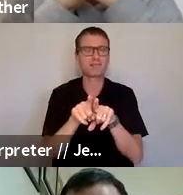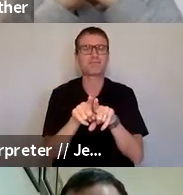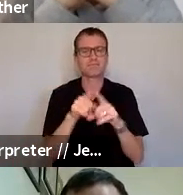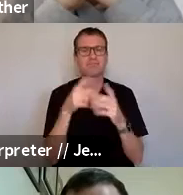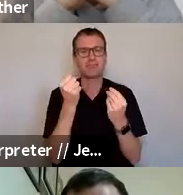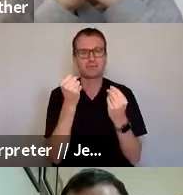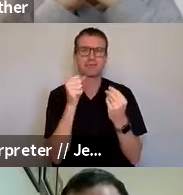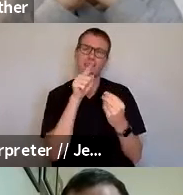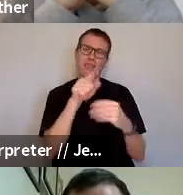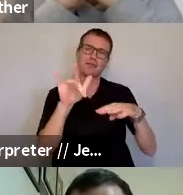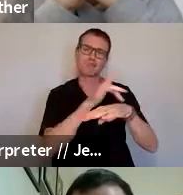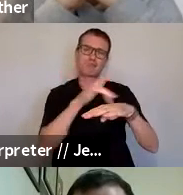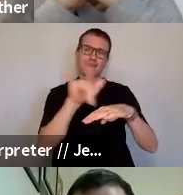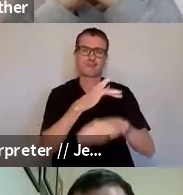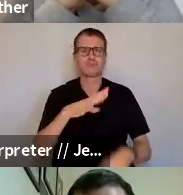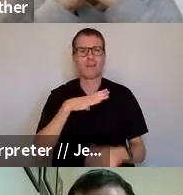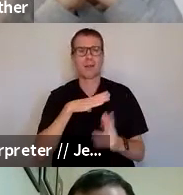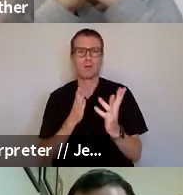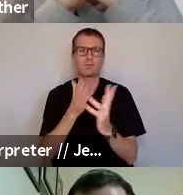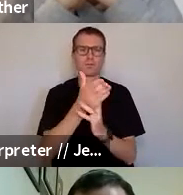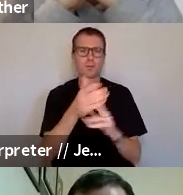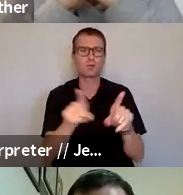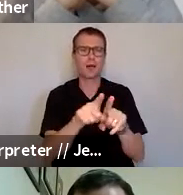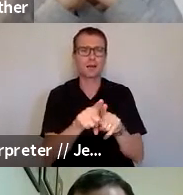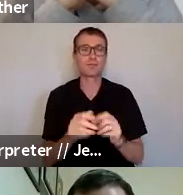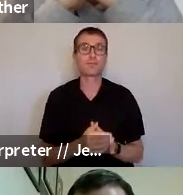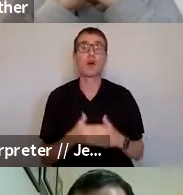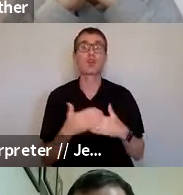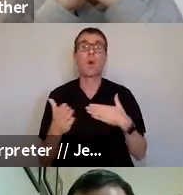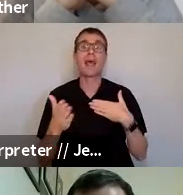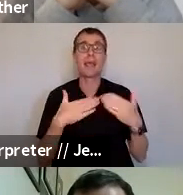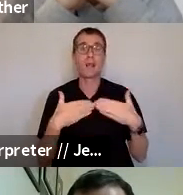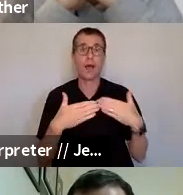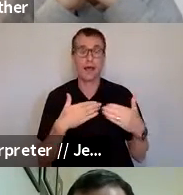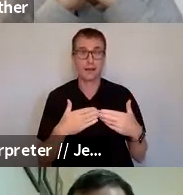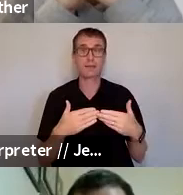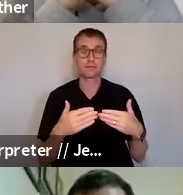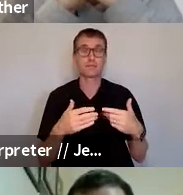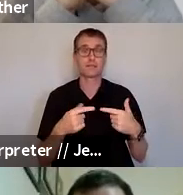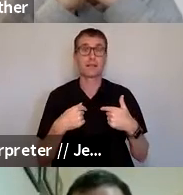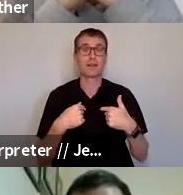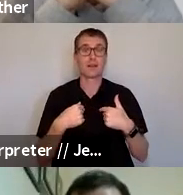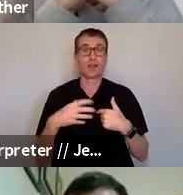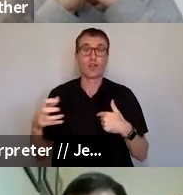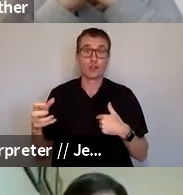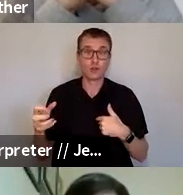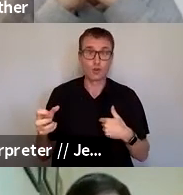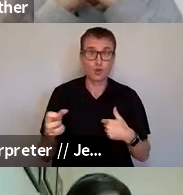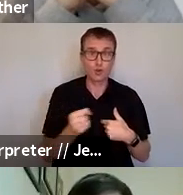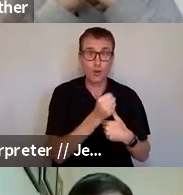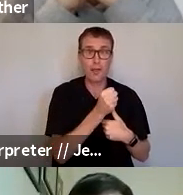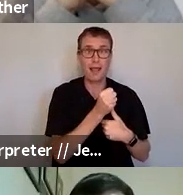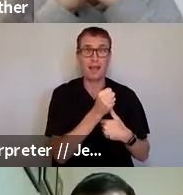when we were going into this lock-up time, I did have a show that was going to be starting in 2 weeks